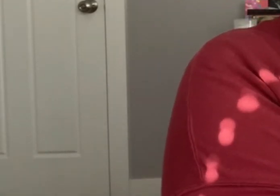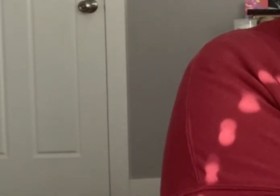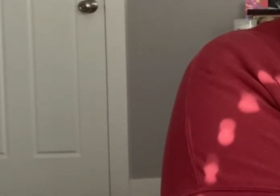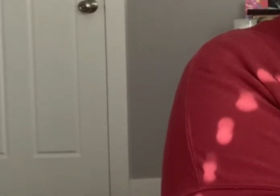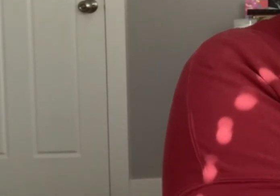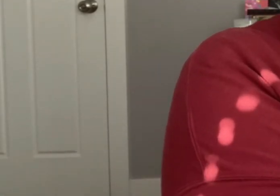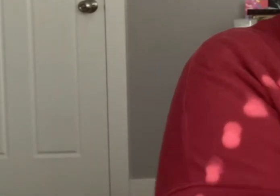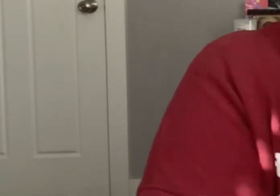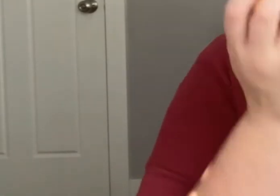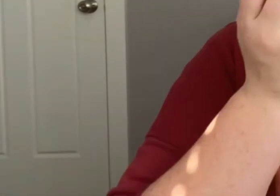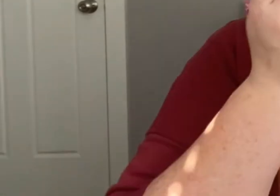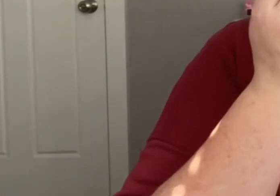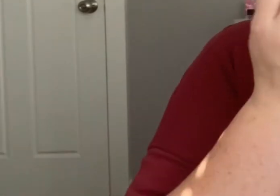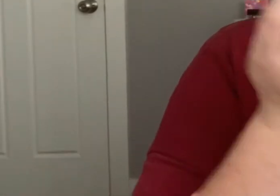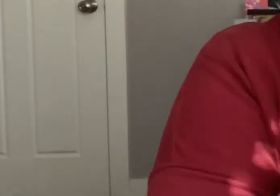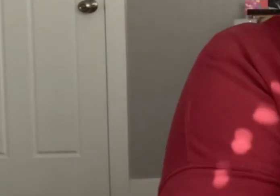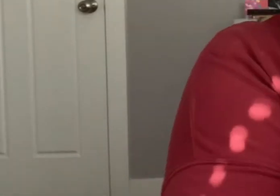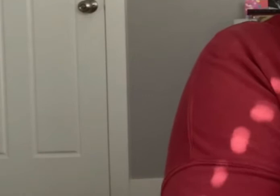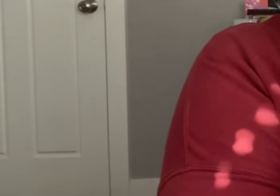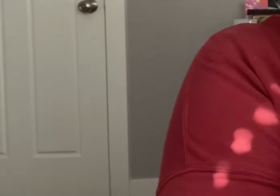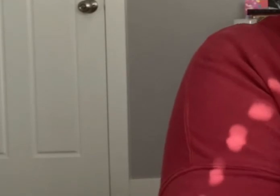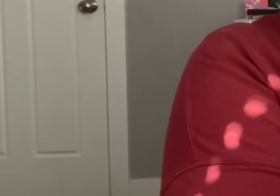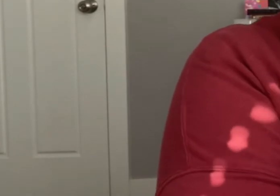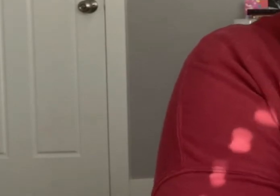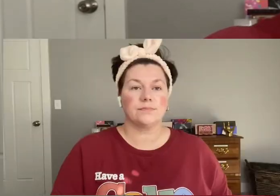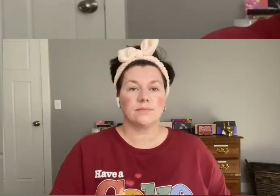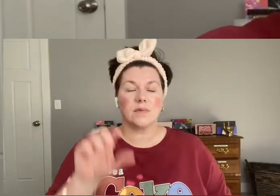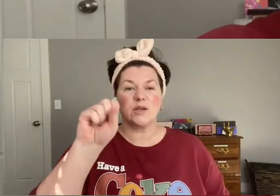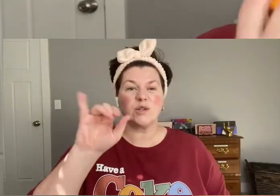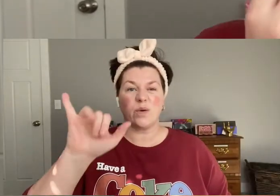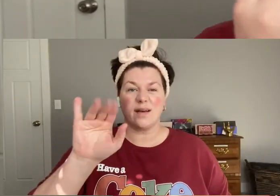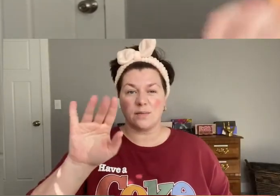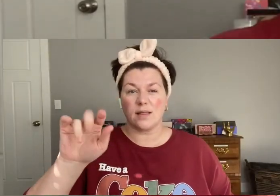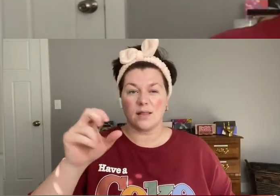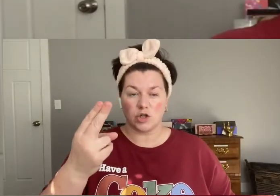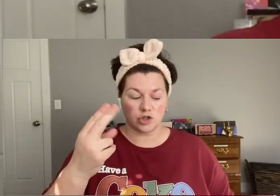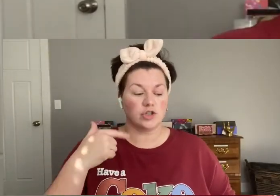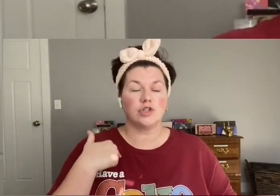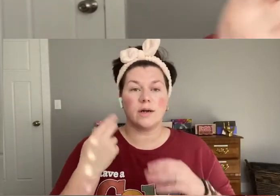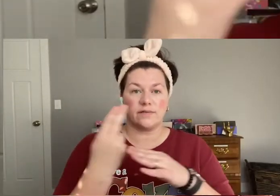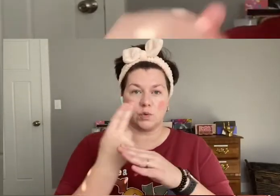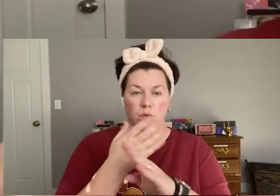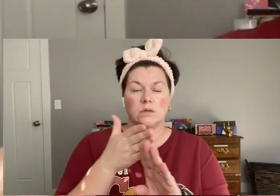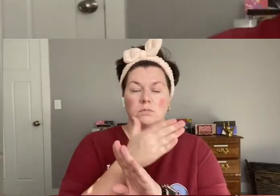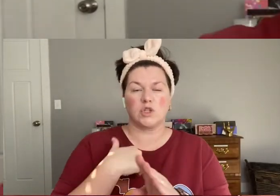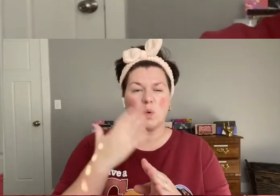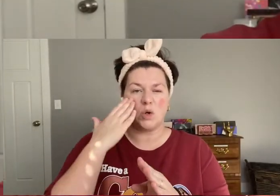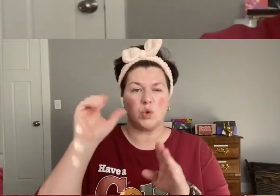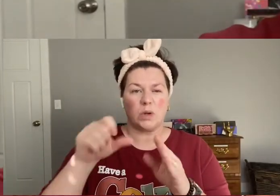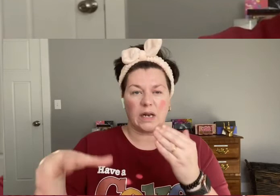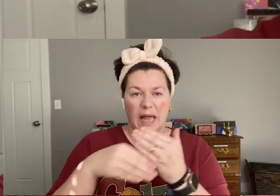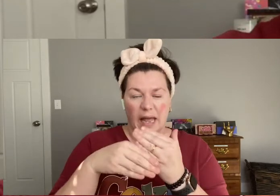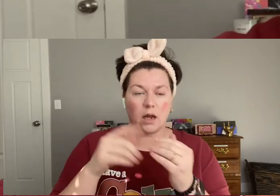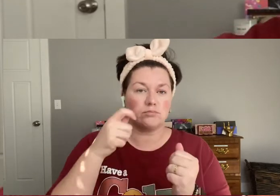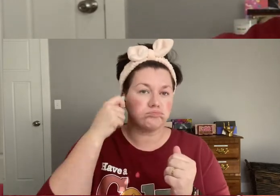Okay, and I have used this a little bit before, so I know that you can go in right on the cheeks and blend it out. It